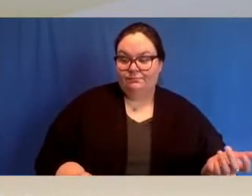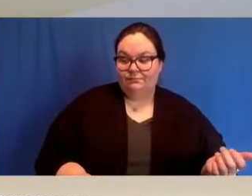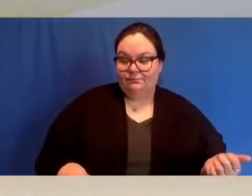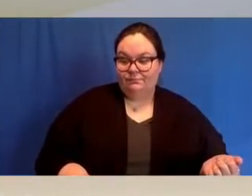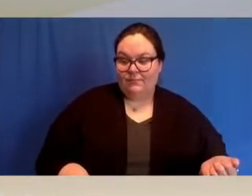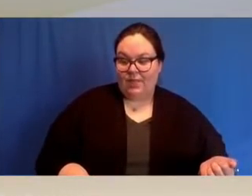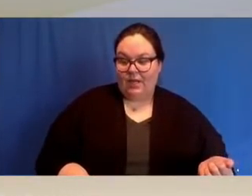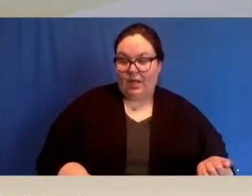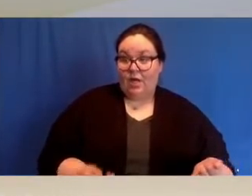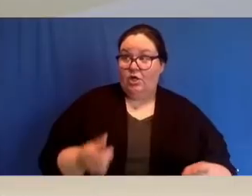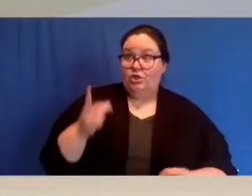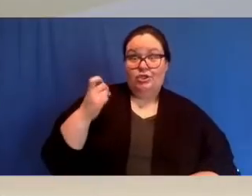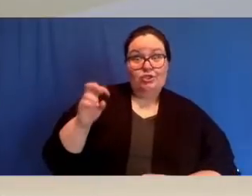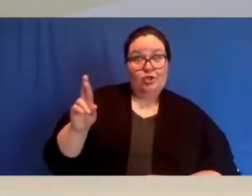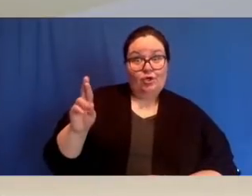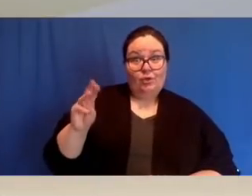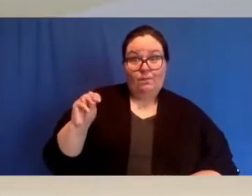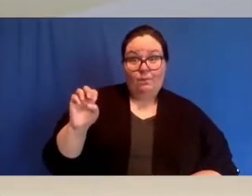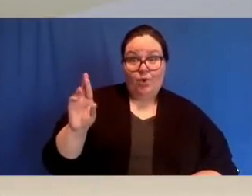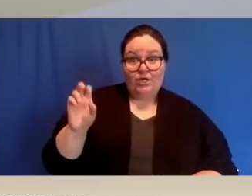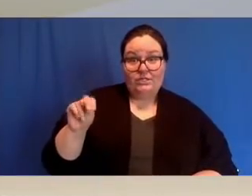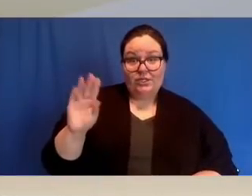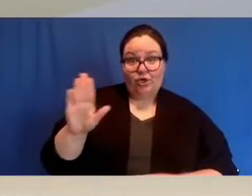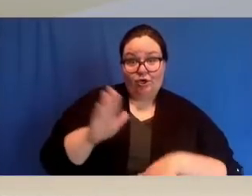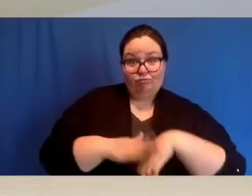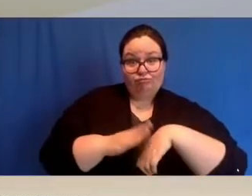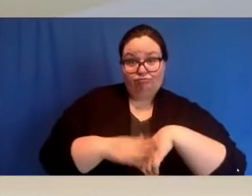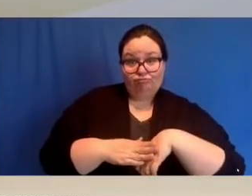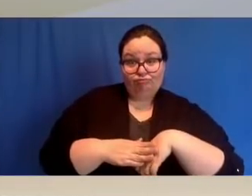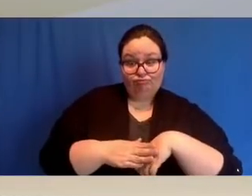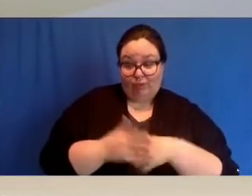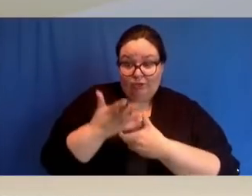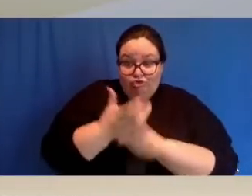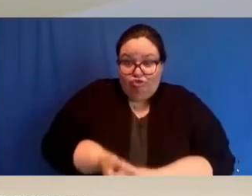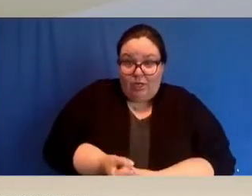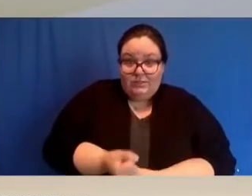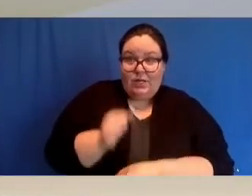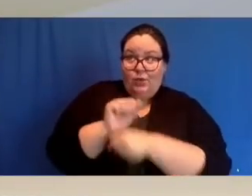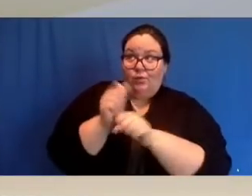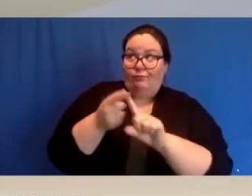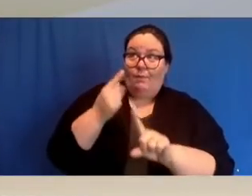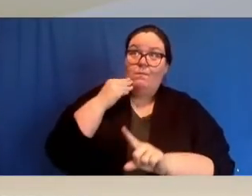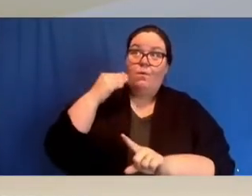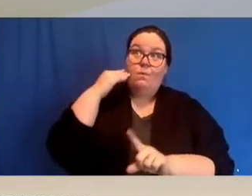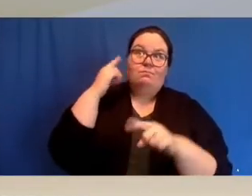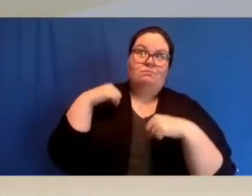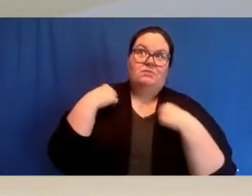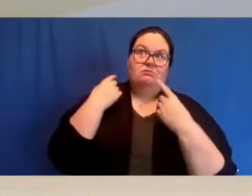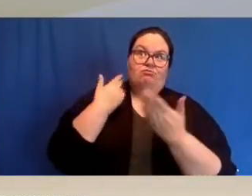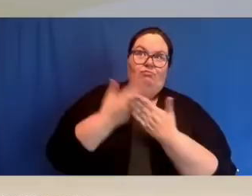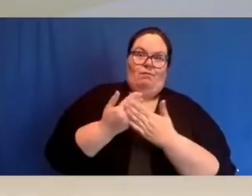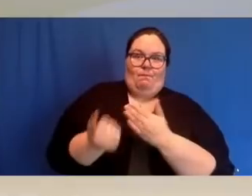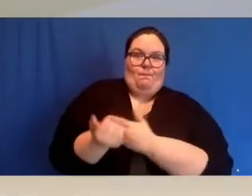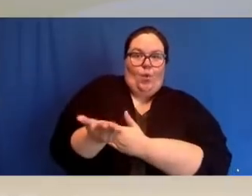Dr. Morrison's advice to heart, and have been working from home since we arrived early this